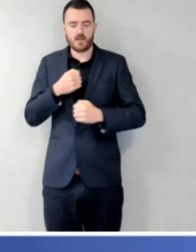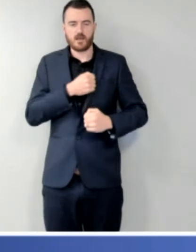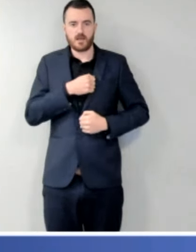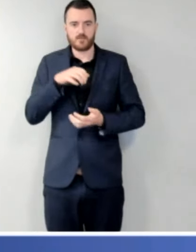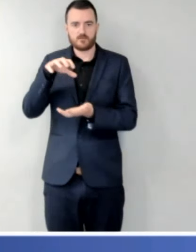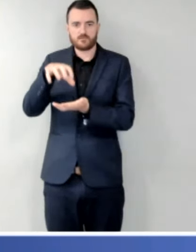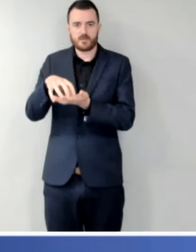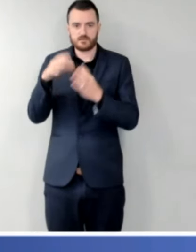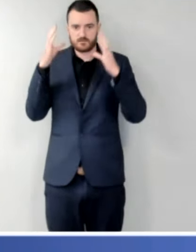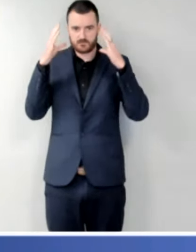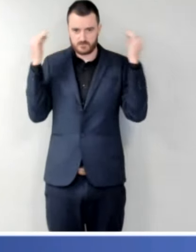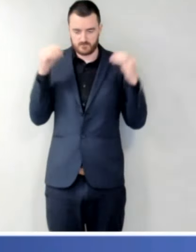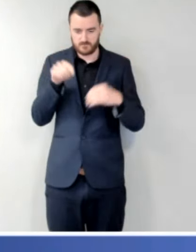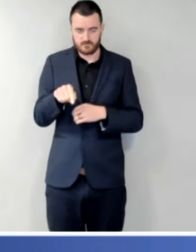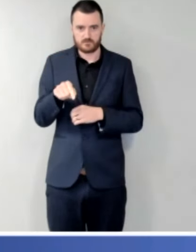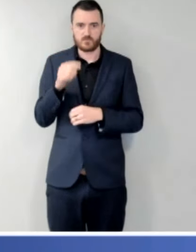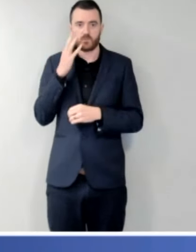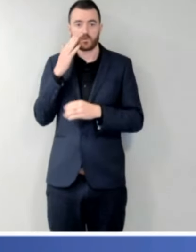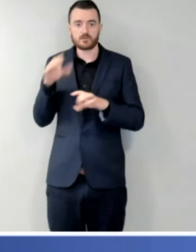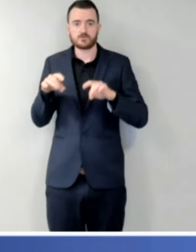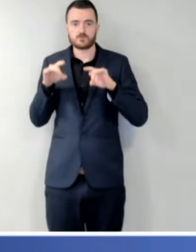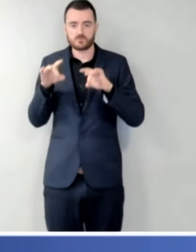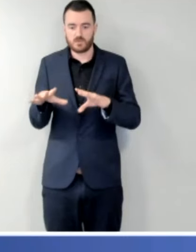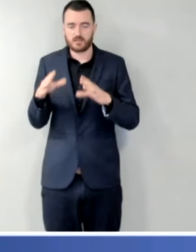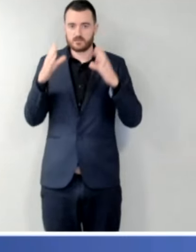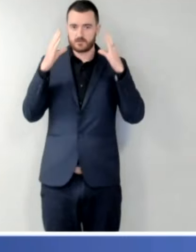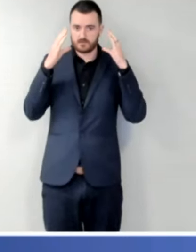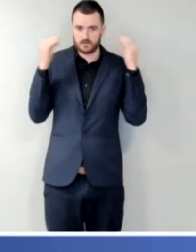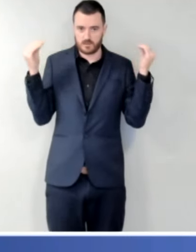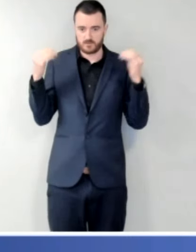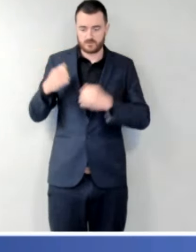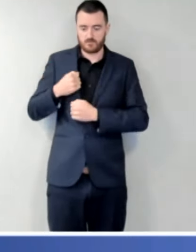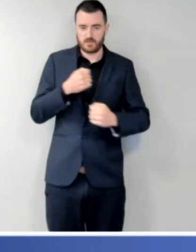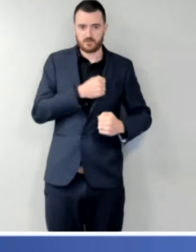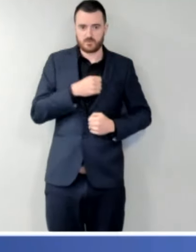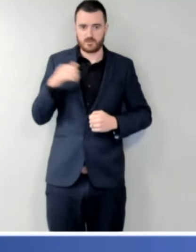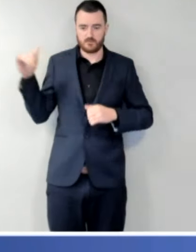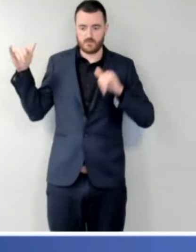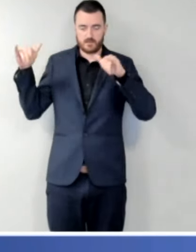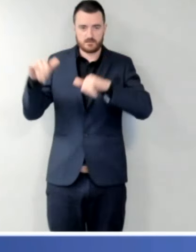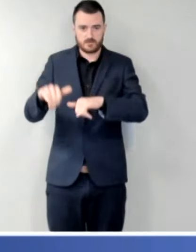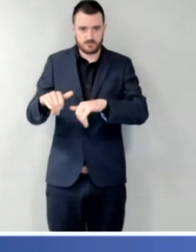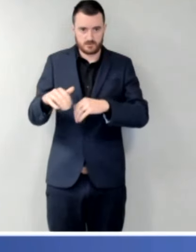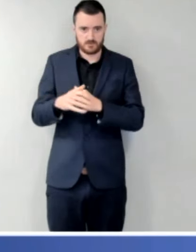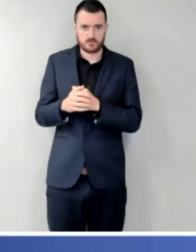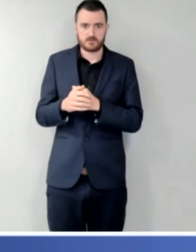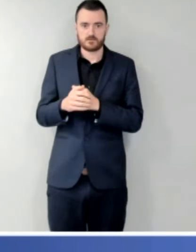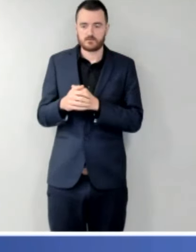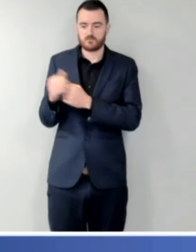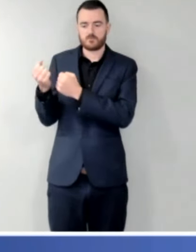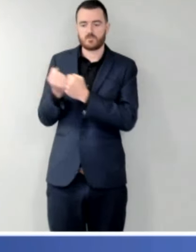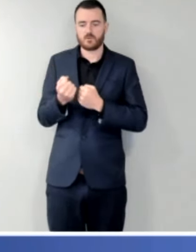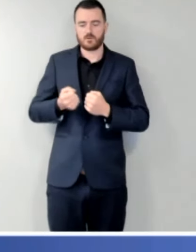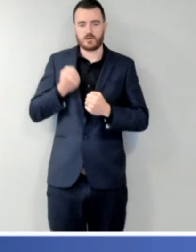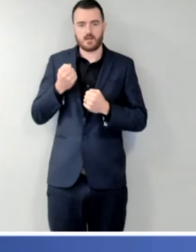when Australian and Dutch military planes brought our people one